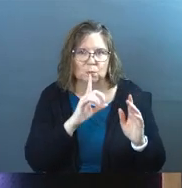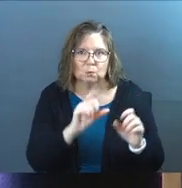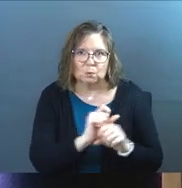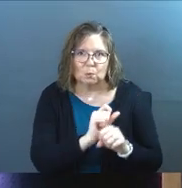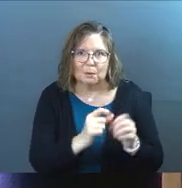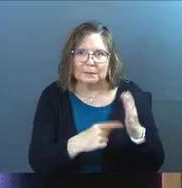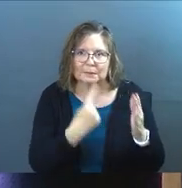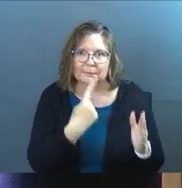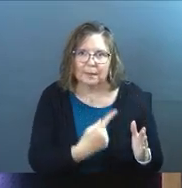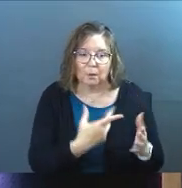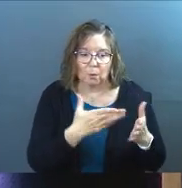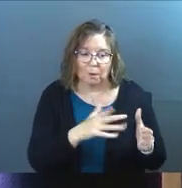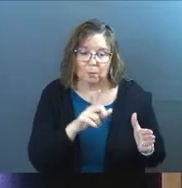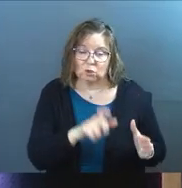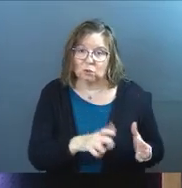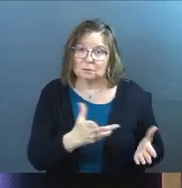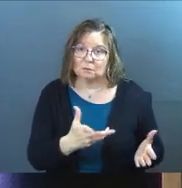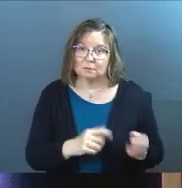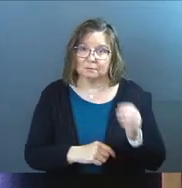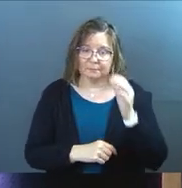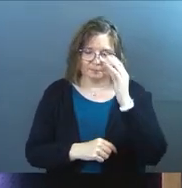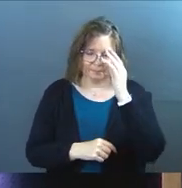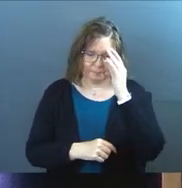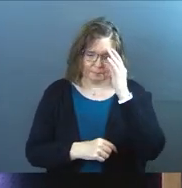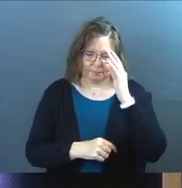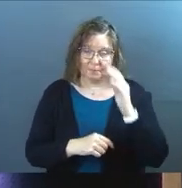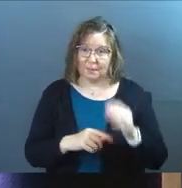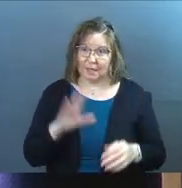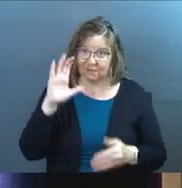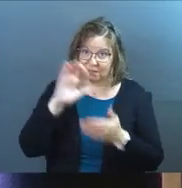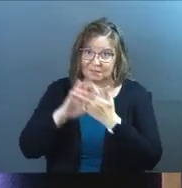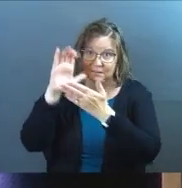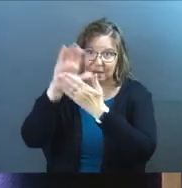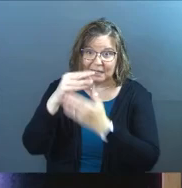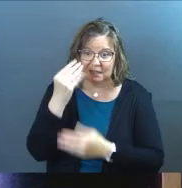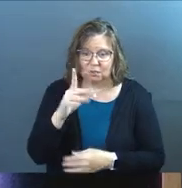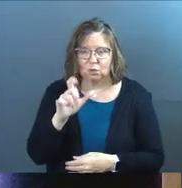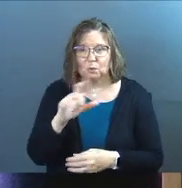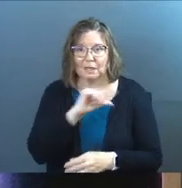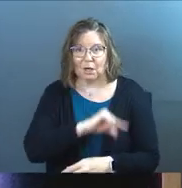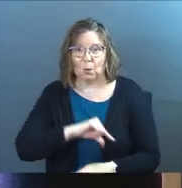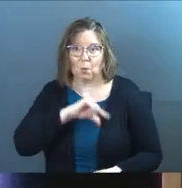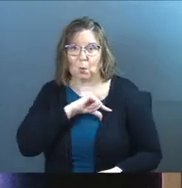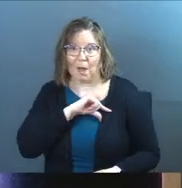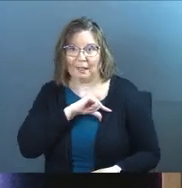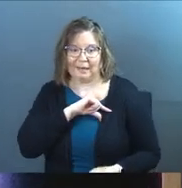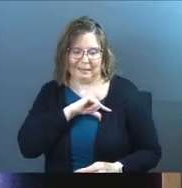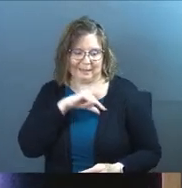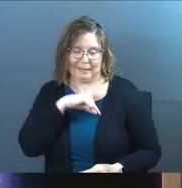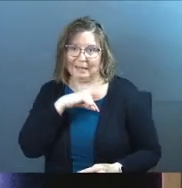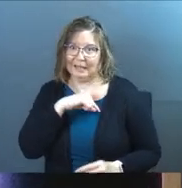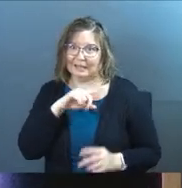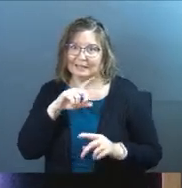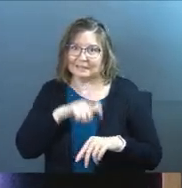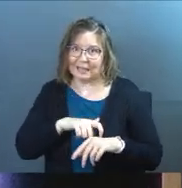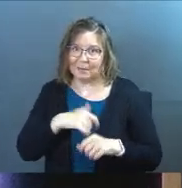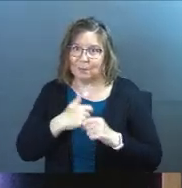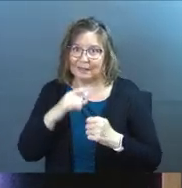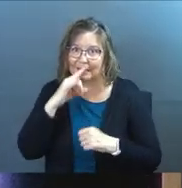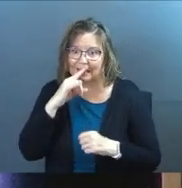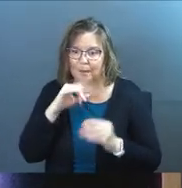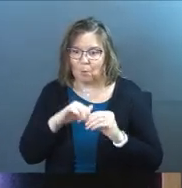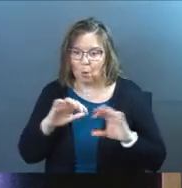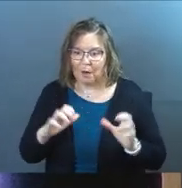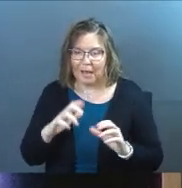deeply the way that we should. Your spouse ever tell you, you need quality time with one of our kids? You need to be a